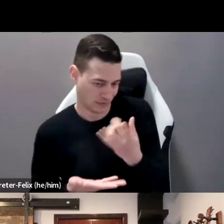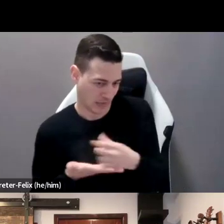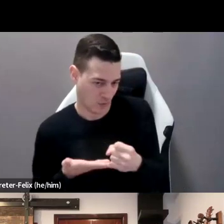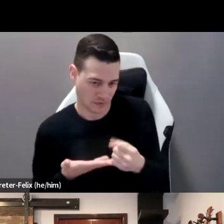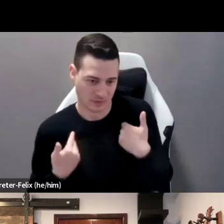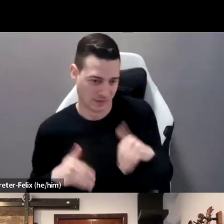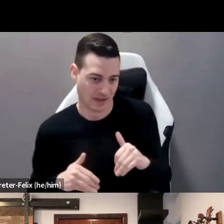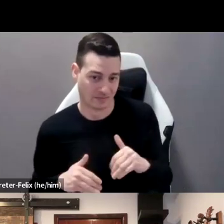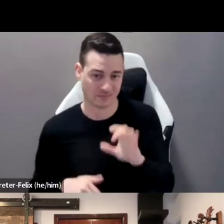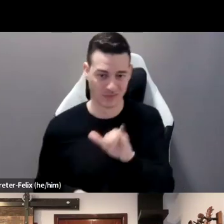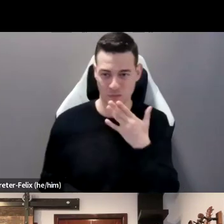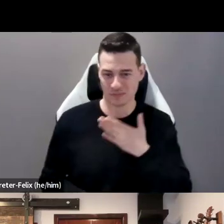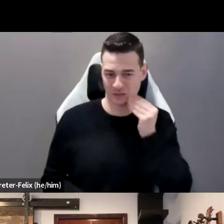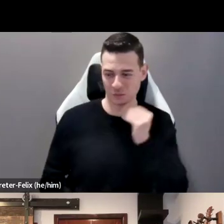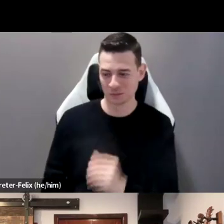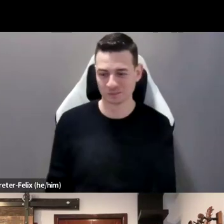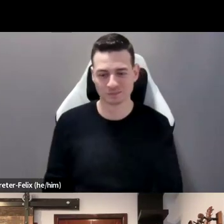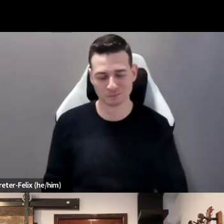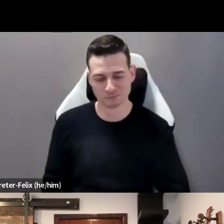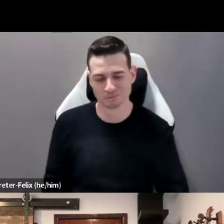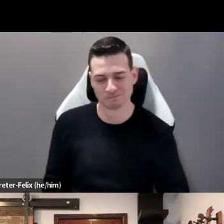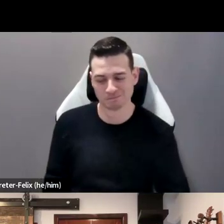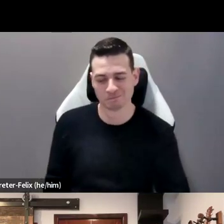of the extent of my experience.